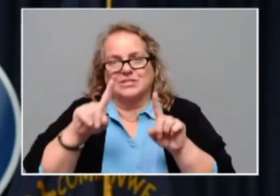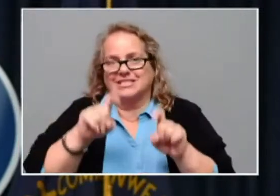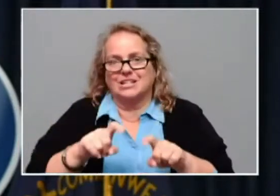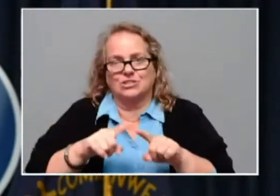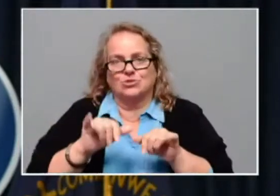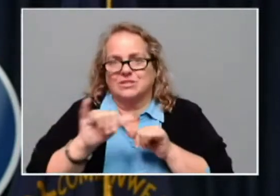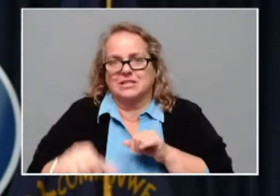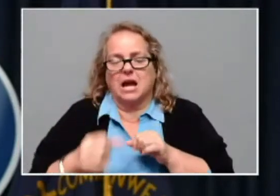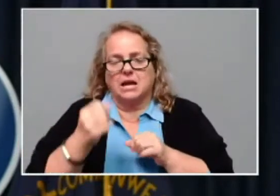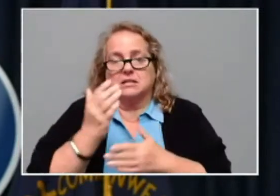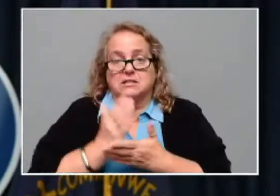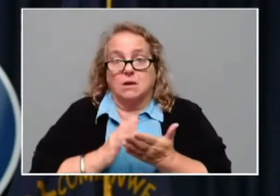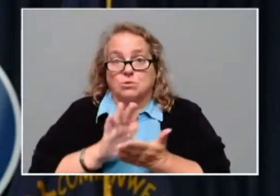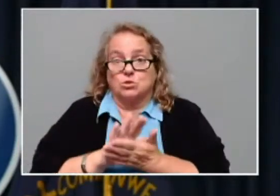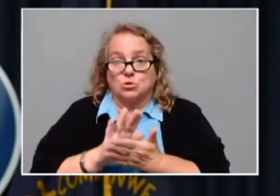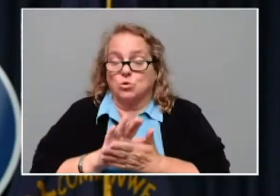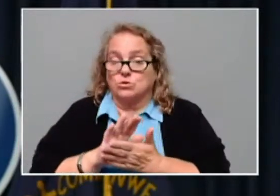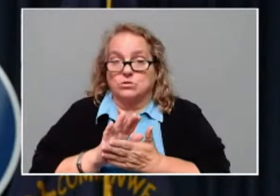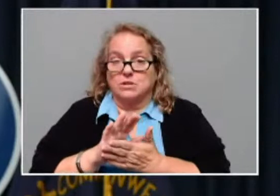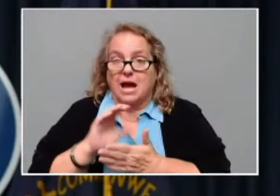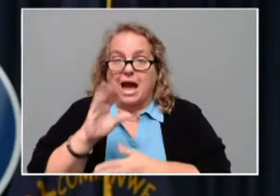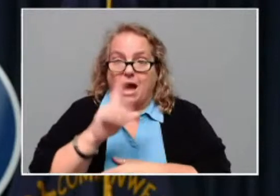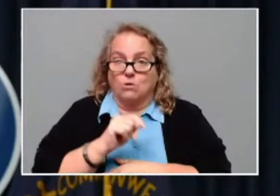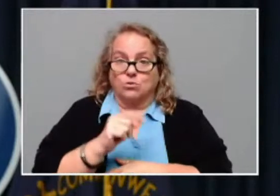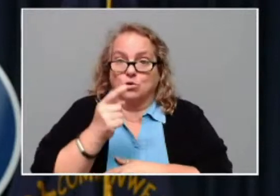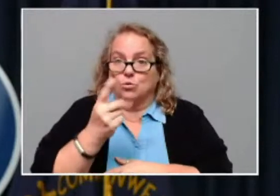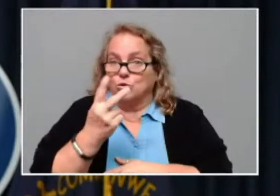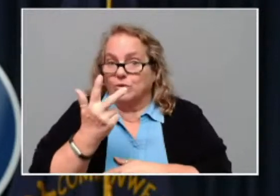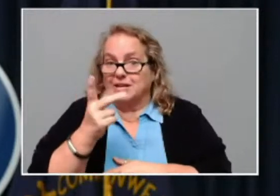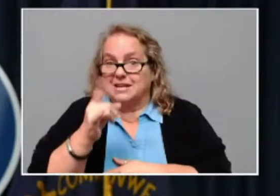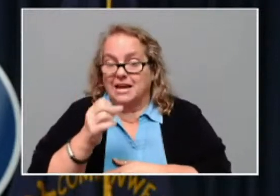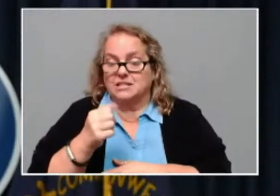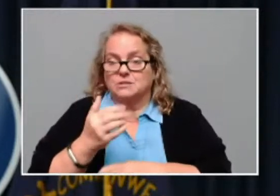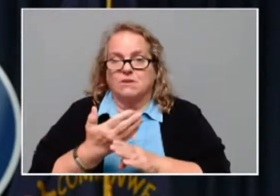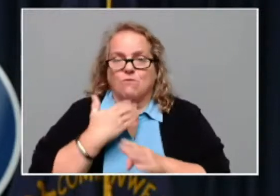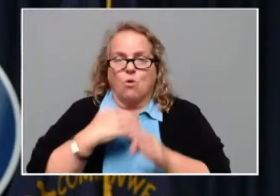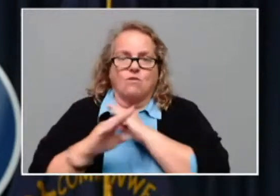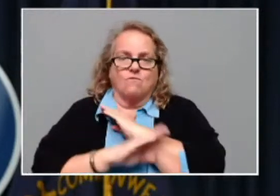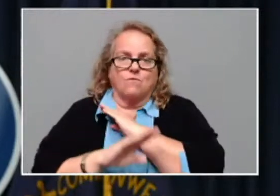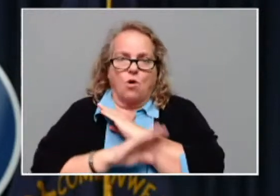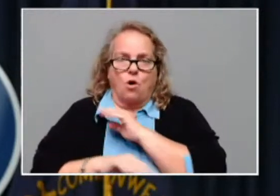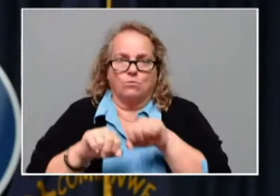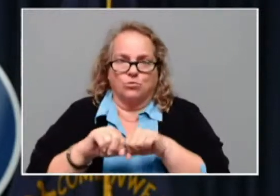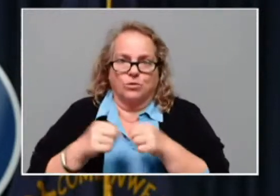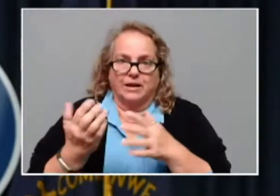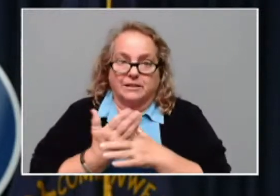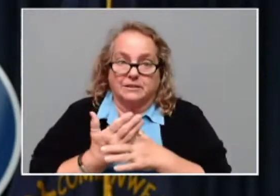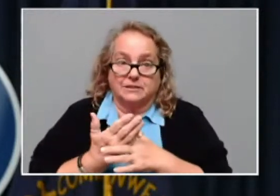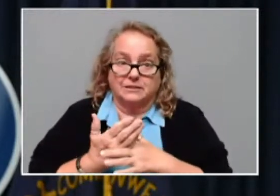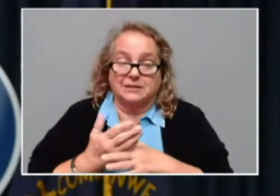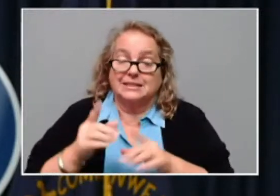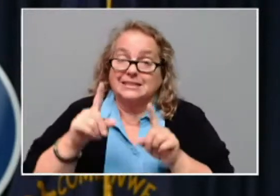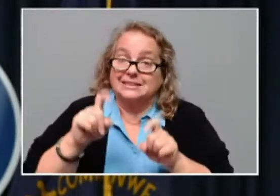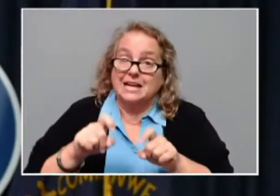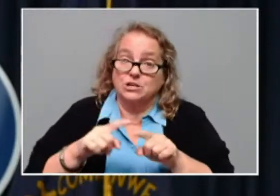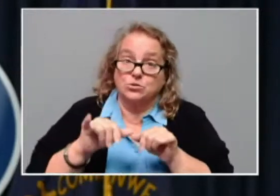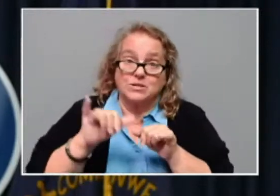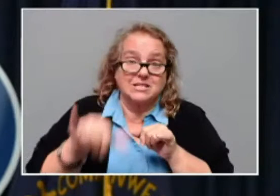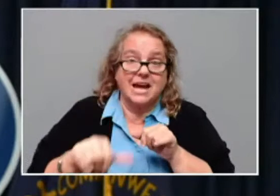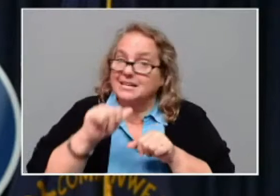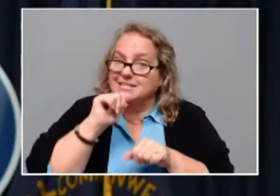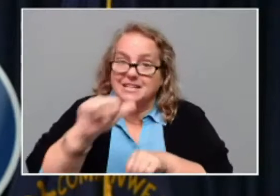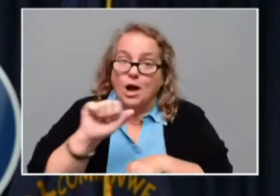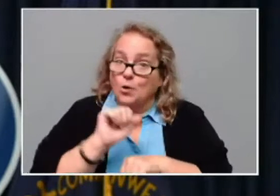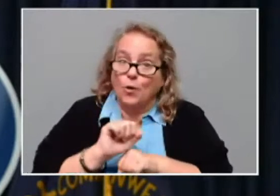couple days moving into fall break. Do want to point out the test to stay doesn't work without universal masking. And that